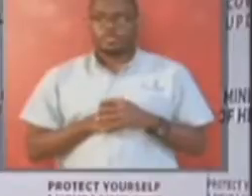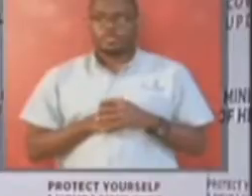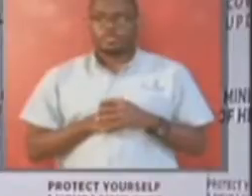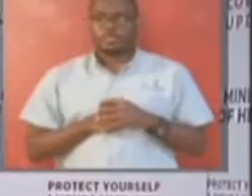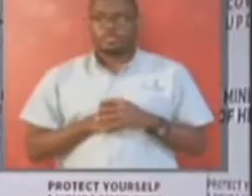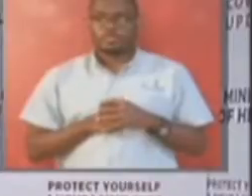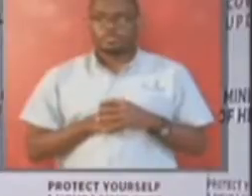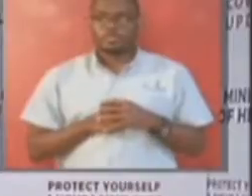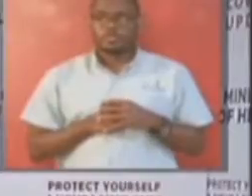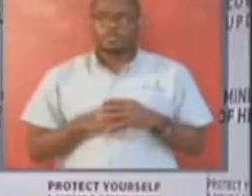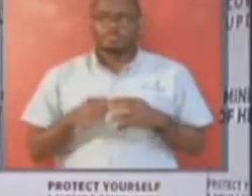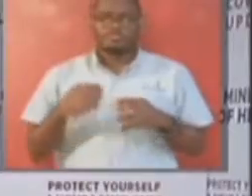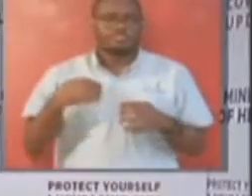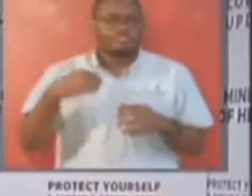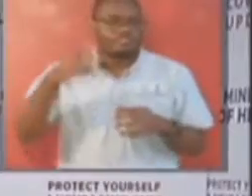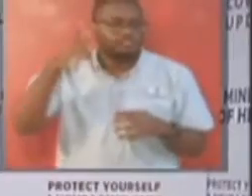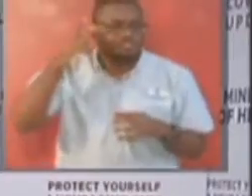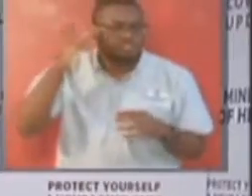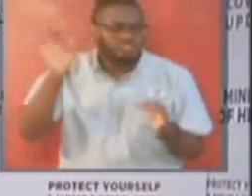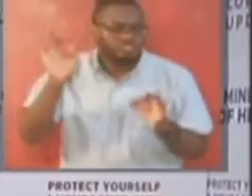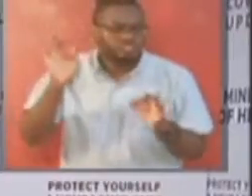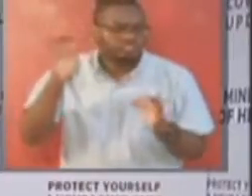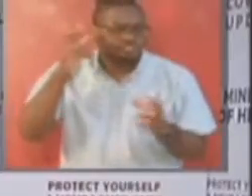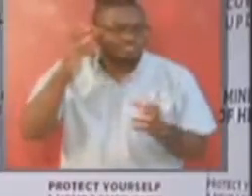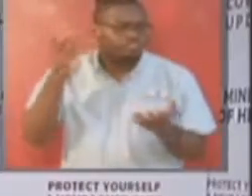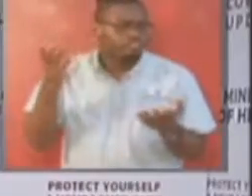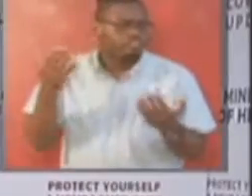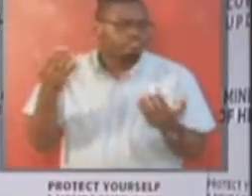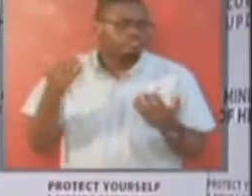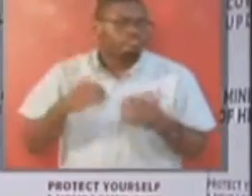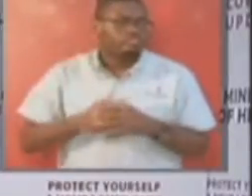Sorry, we're not hearing you, Mr. Cummings. Just check on your volume for us, please.